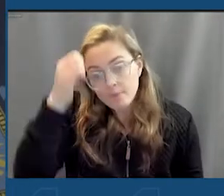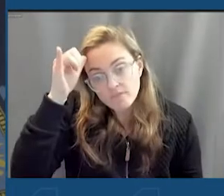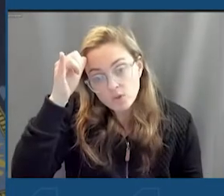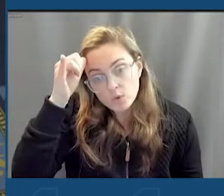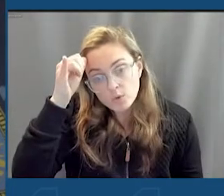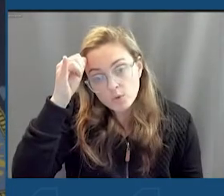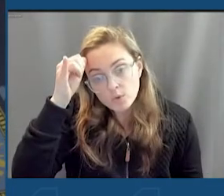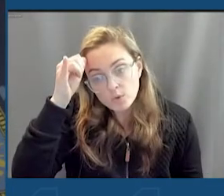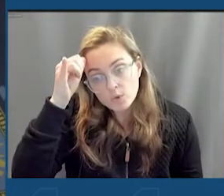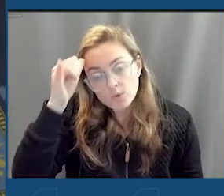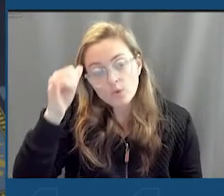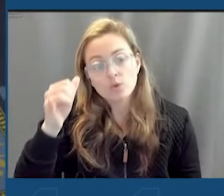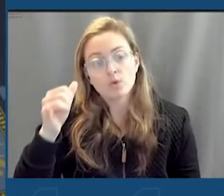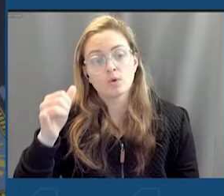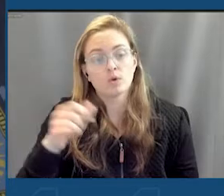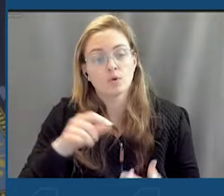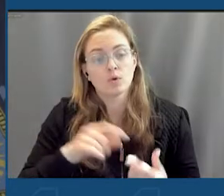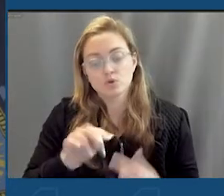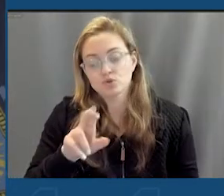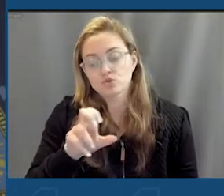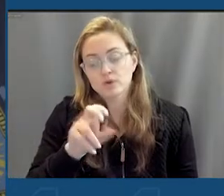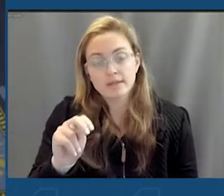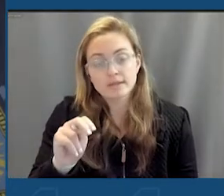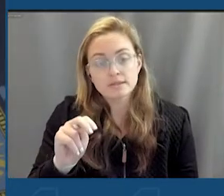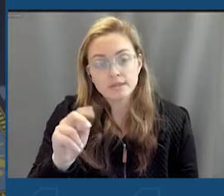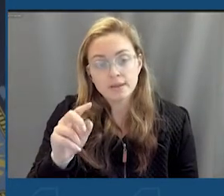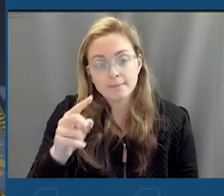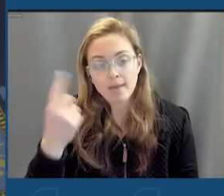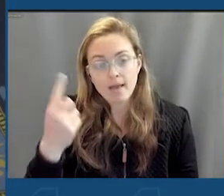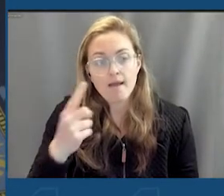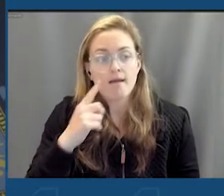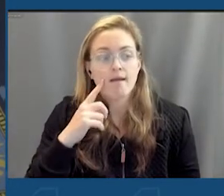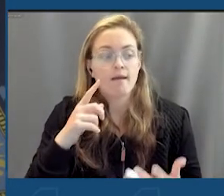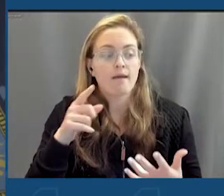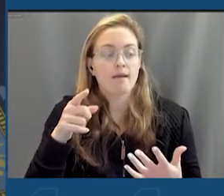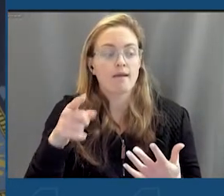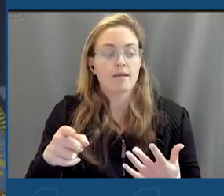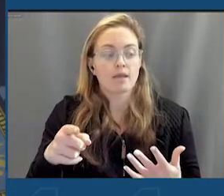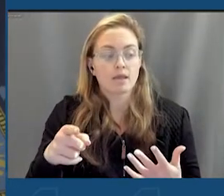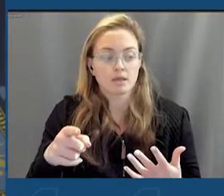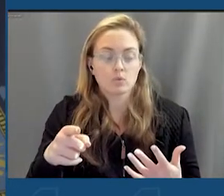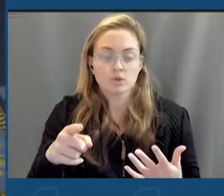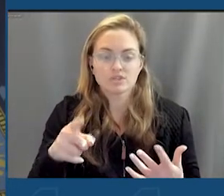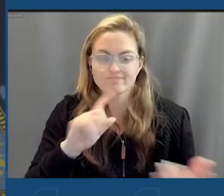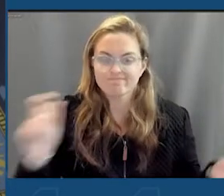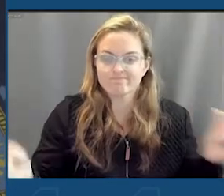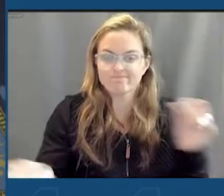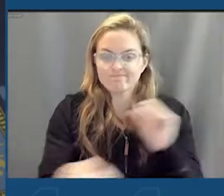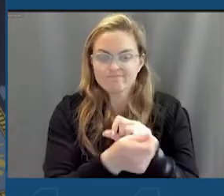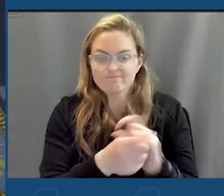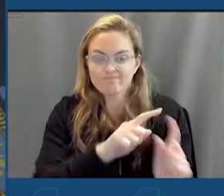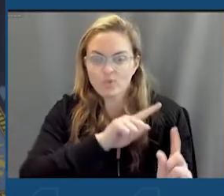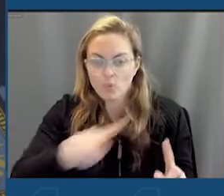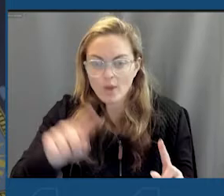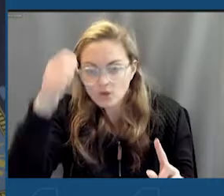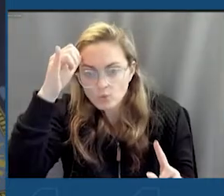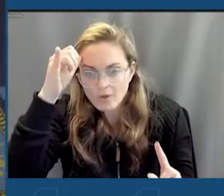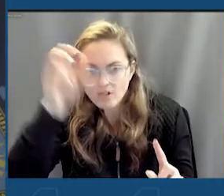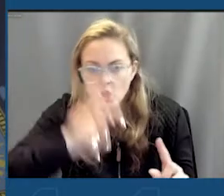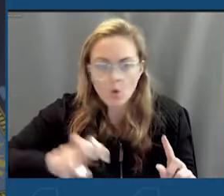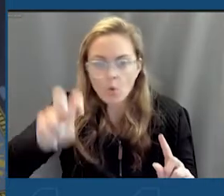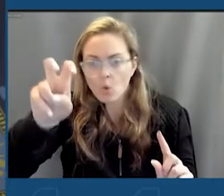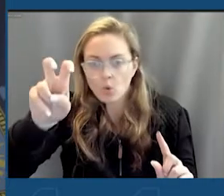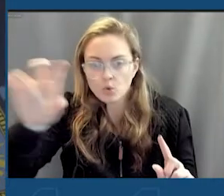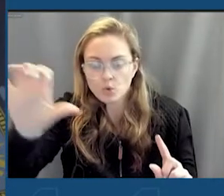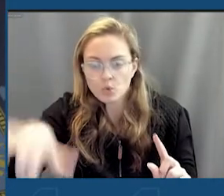and tracing back, this was an individual radicalized in the southern part of our state, southern tier, traveled to Buffalo, so people are not just